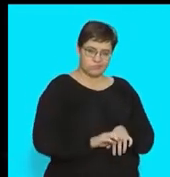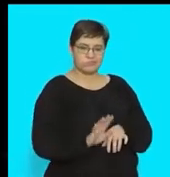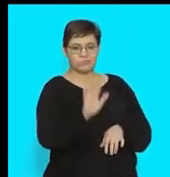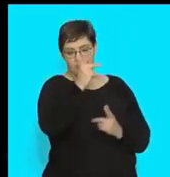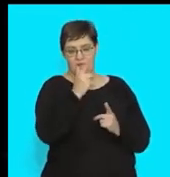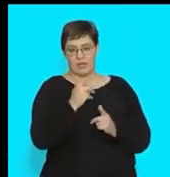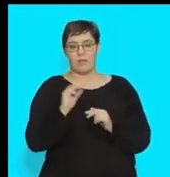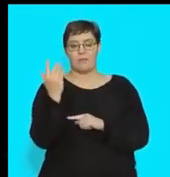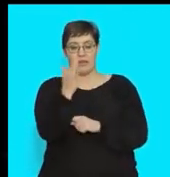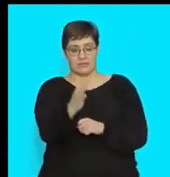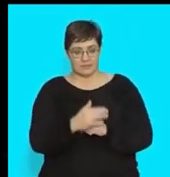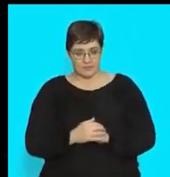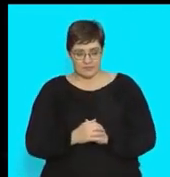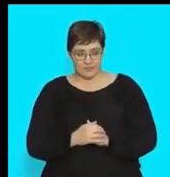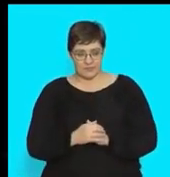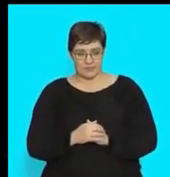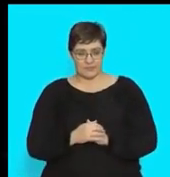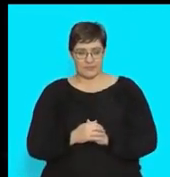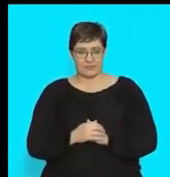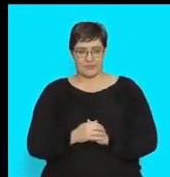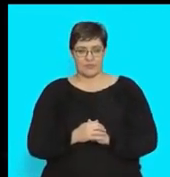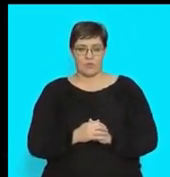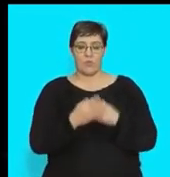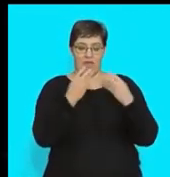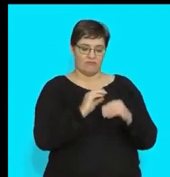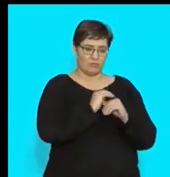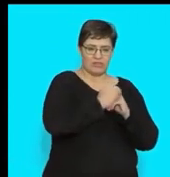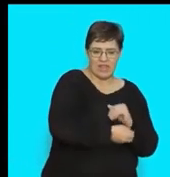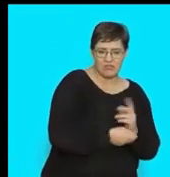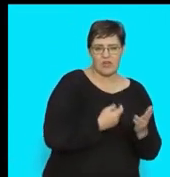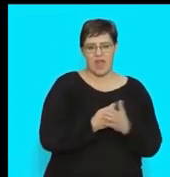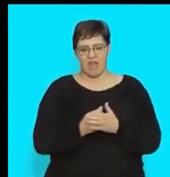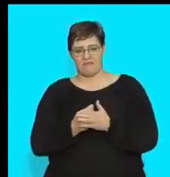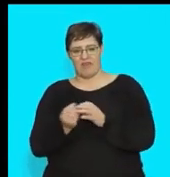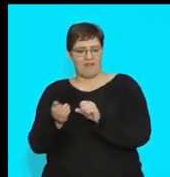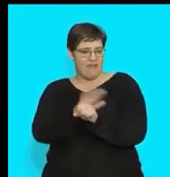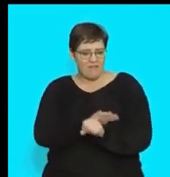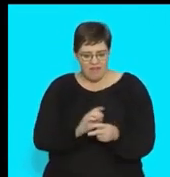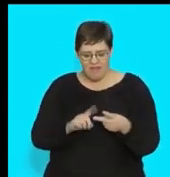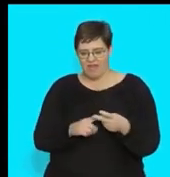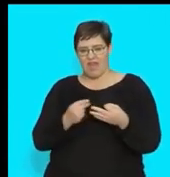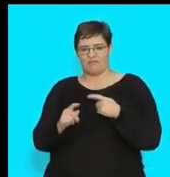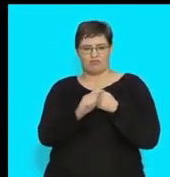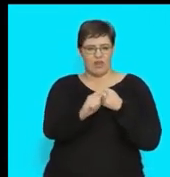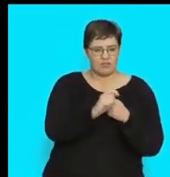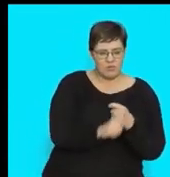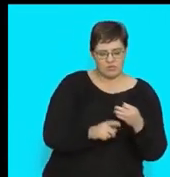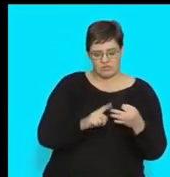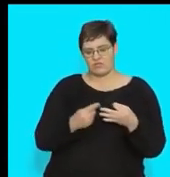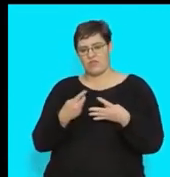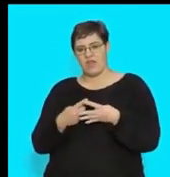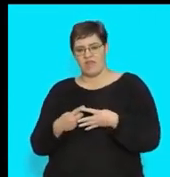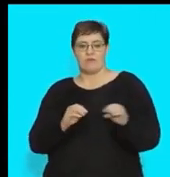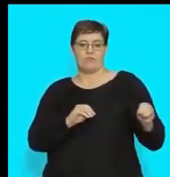transported around the plant. So we've got protection, we've got covering, we've got transport,